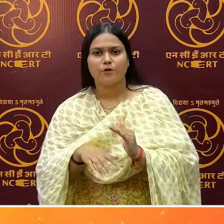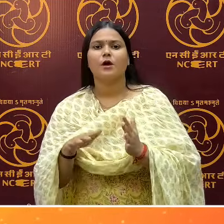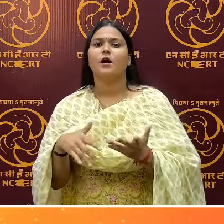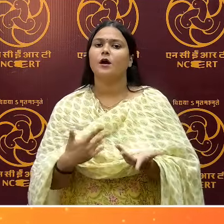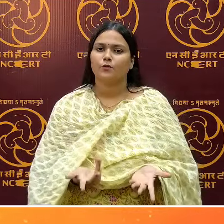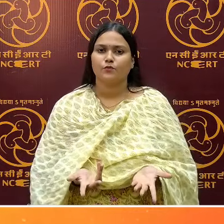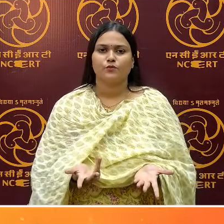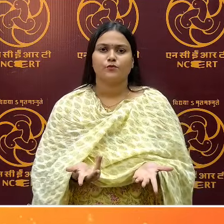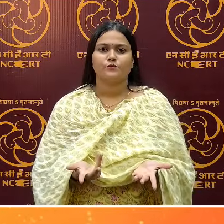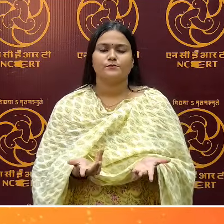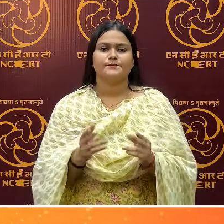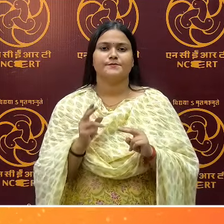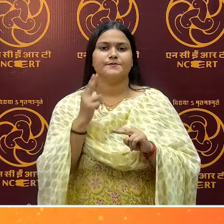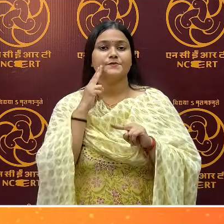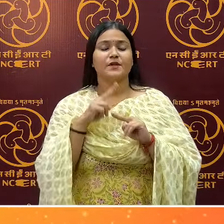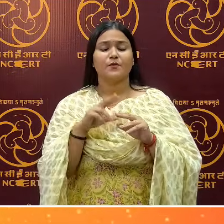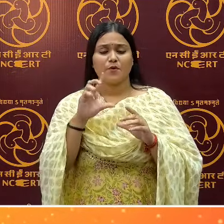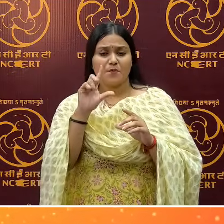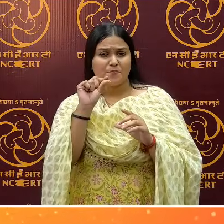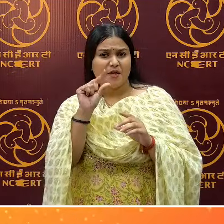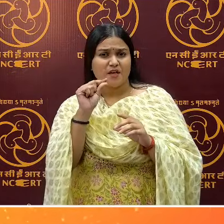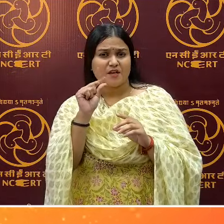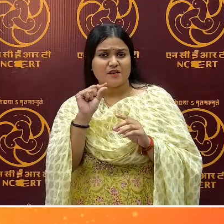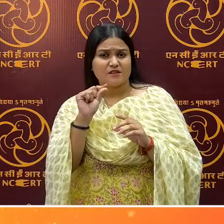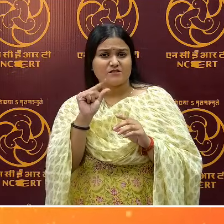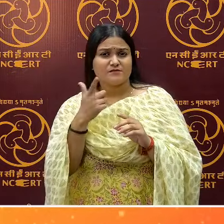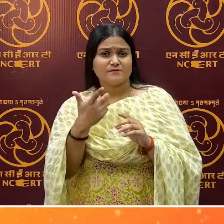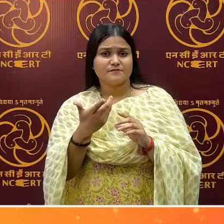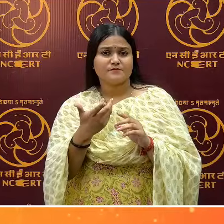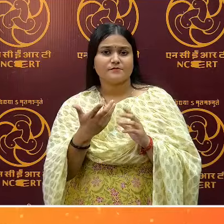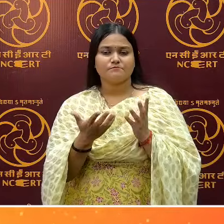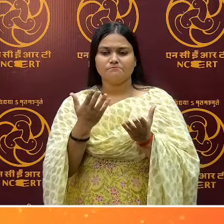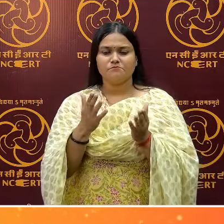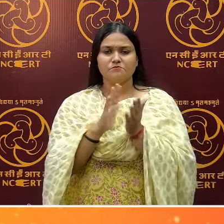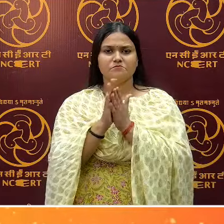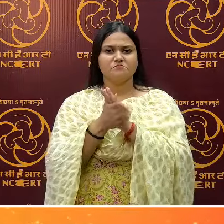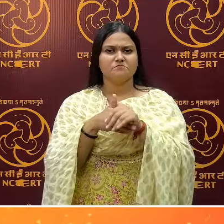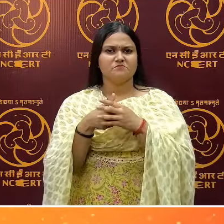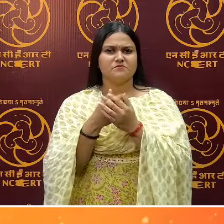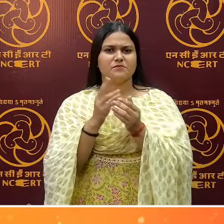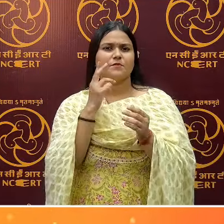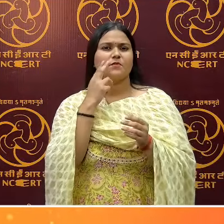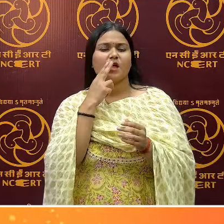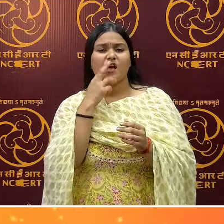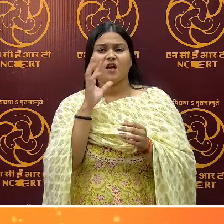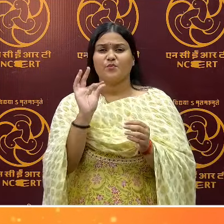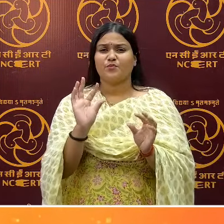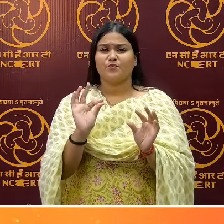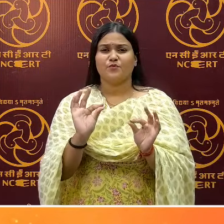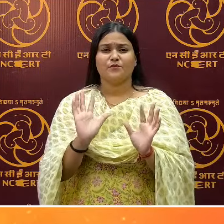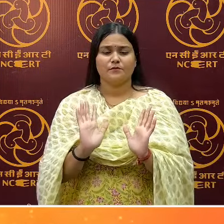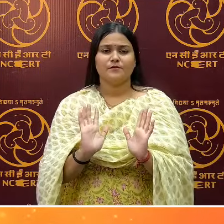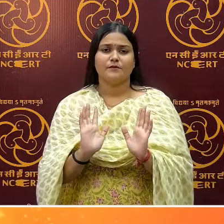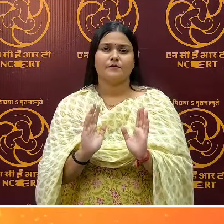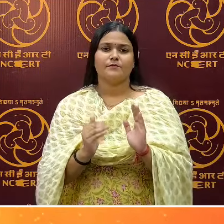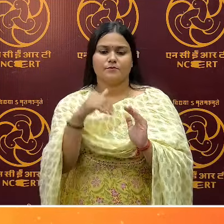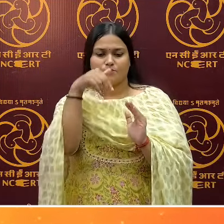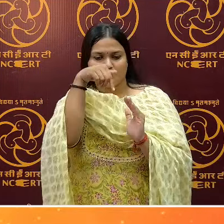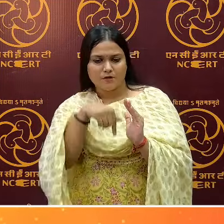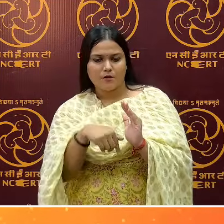becomes wet when you try to take it out. Your hands become wet. So that is how you come to know that it has gone